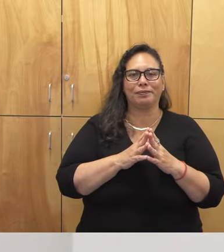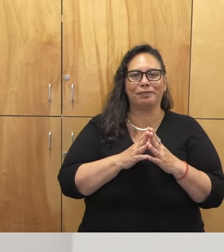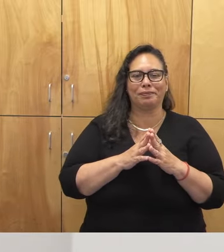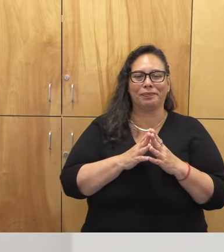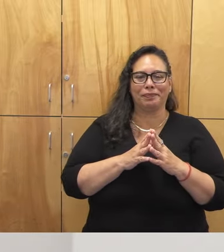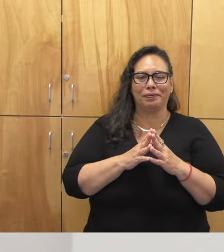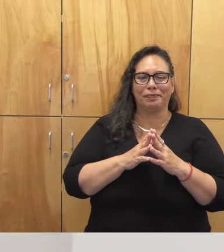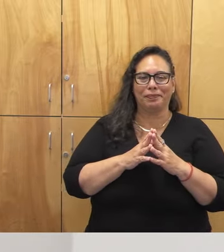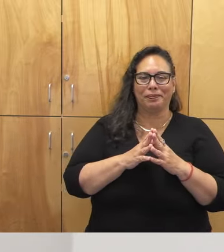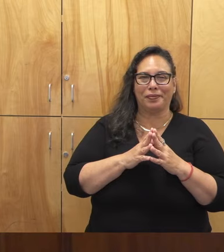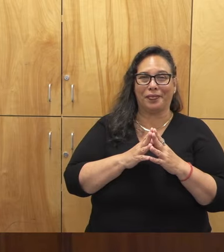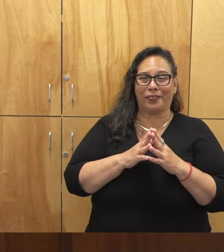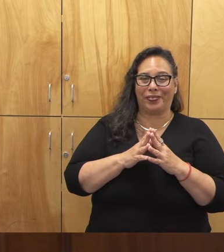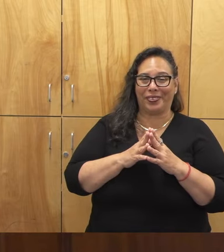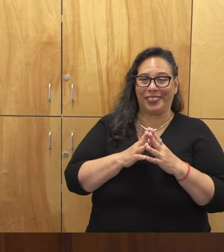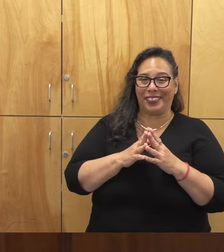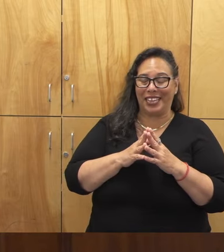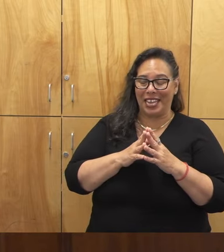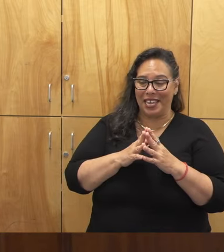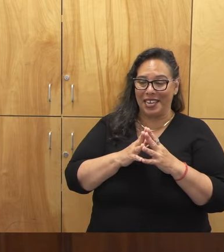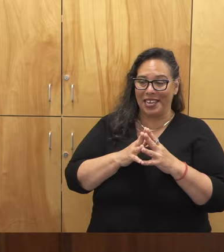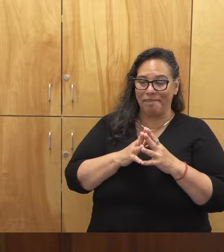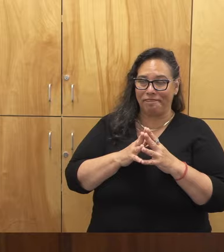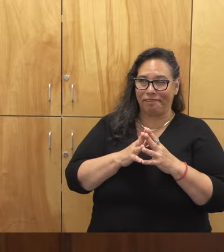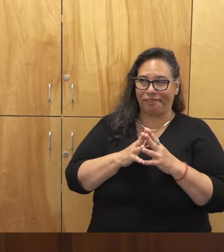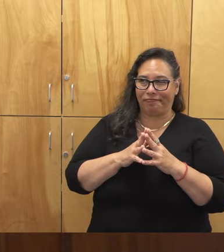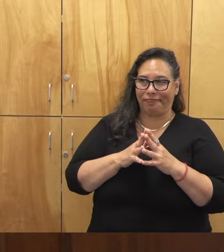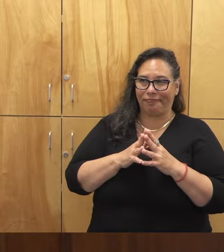Maybe I'm not asking. Is there any